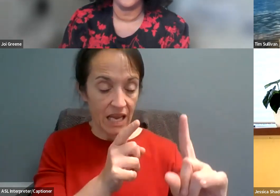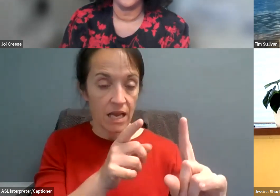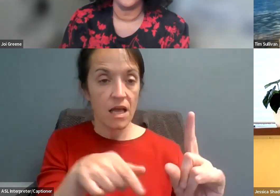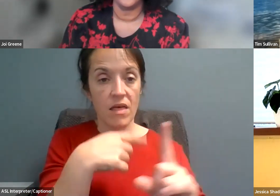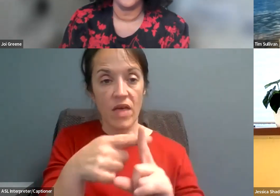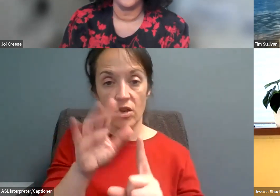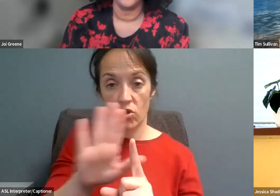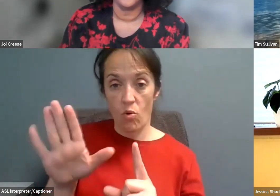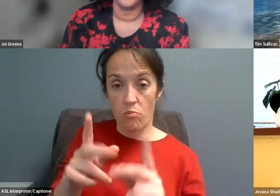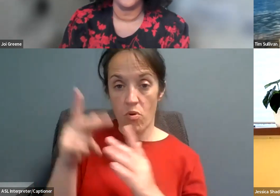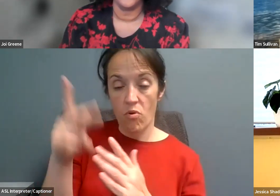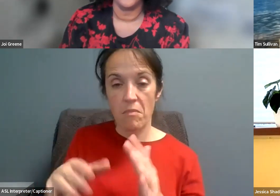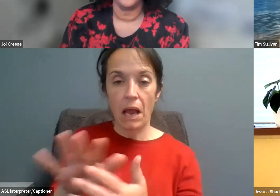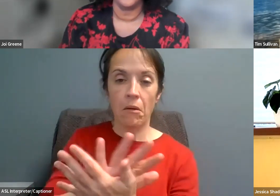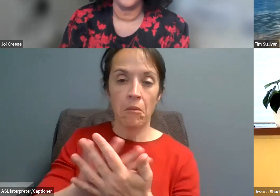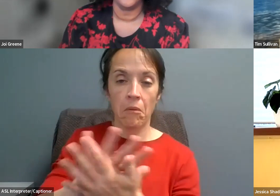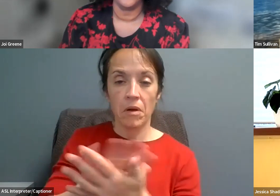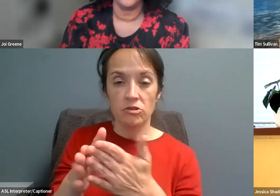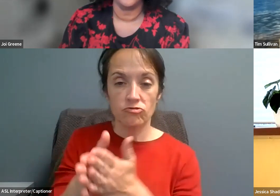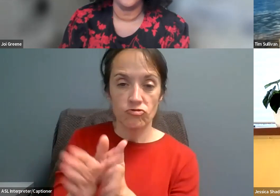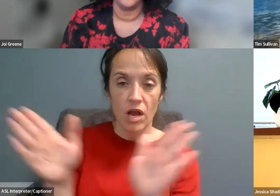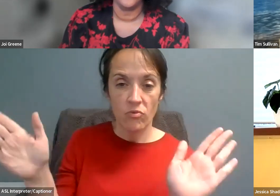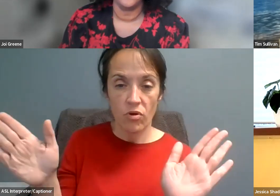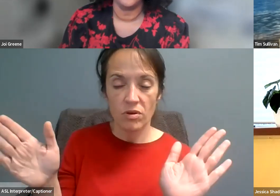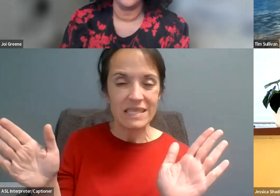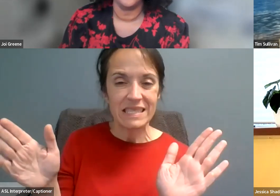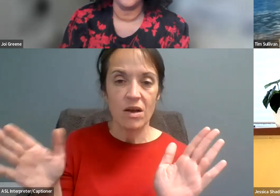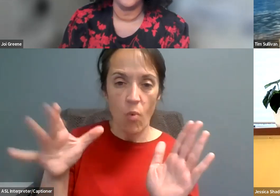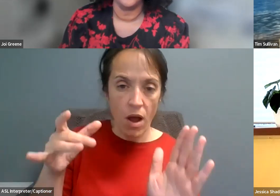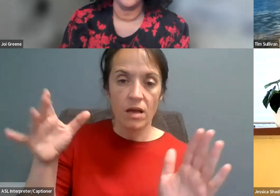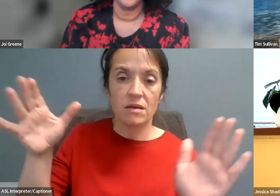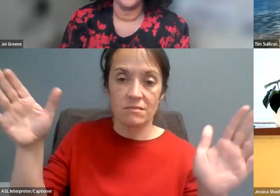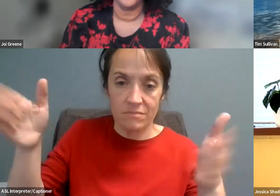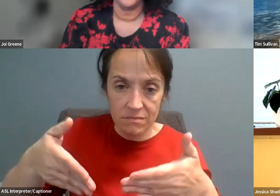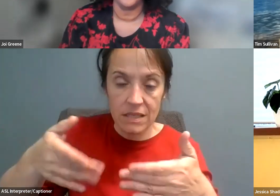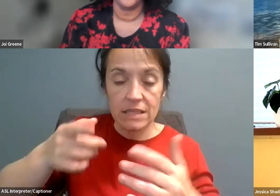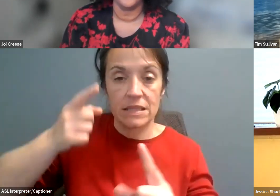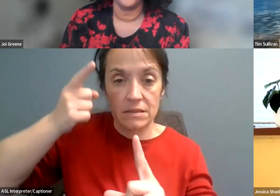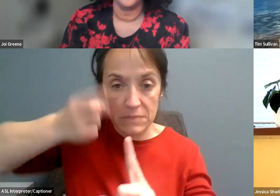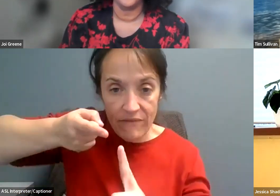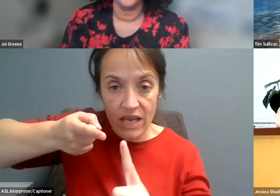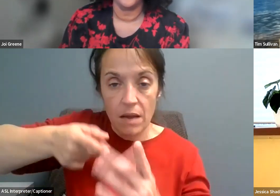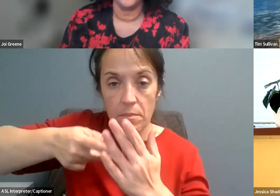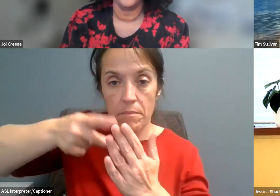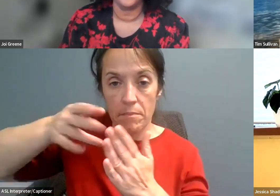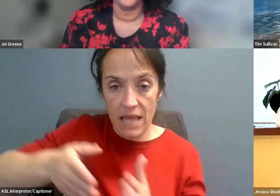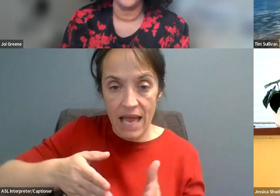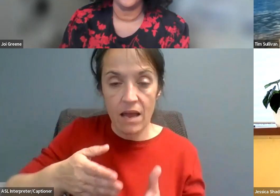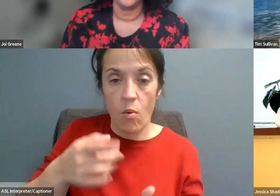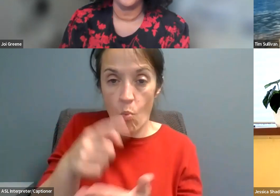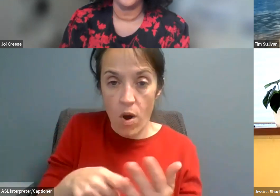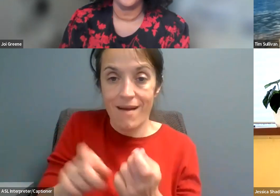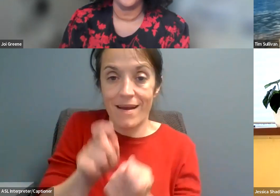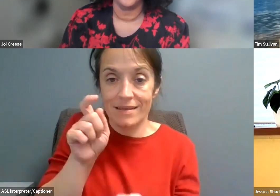without actually getting into an actual plan. So that's something to watch out for. Have you written 3 pages in your